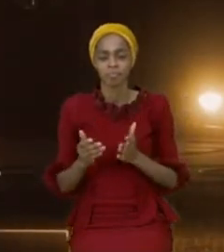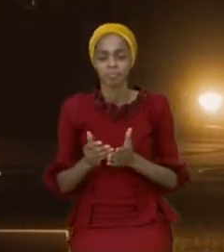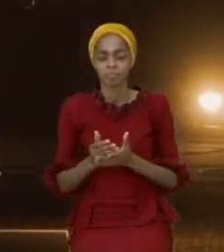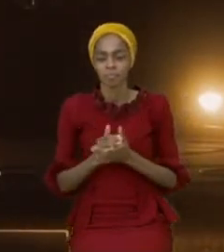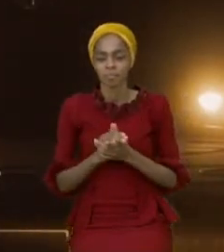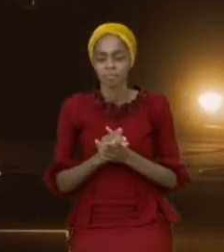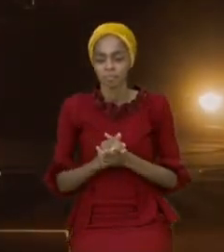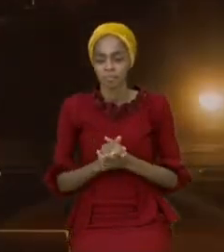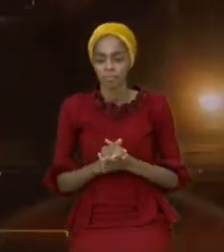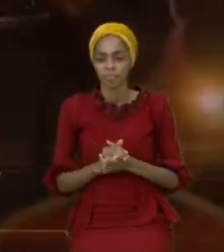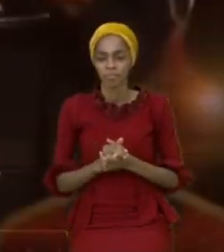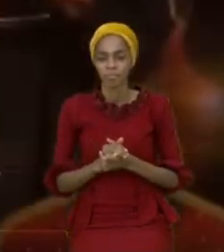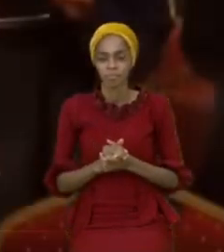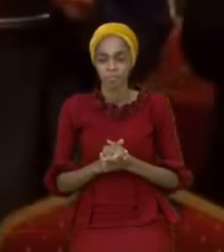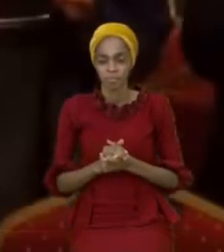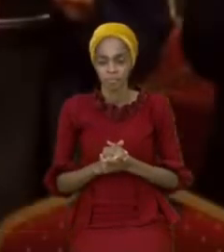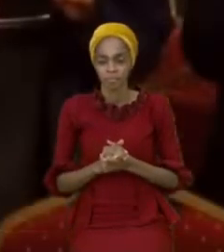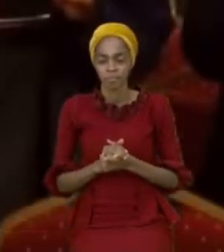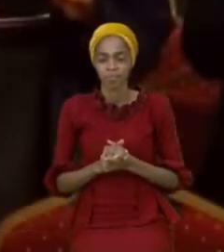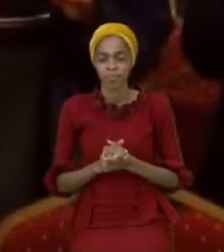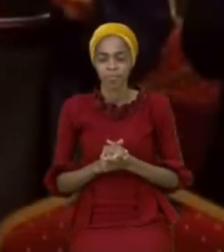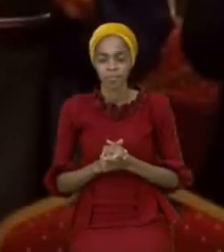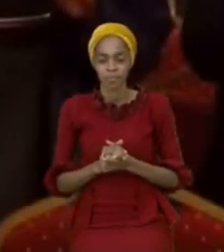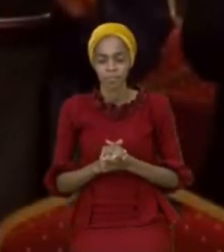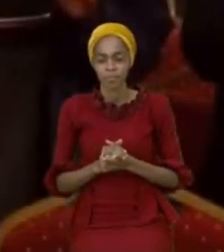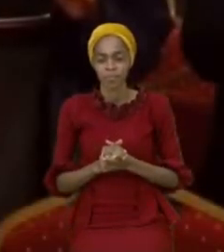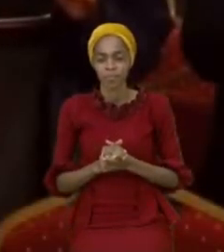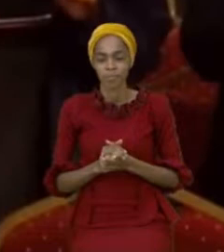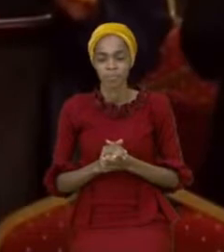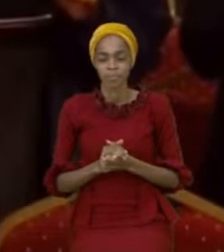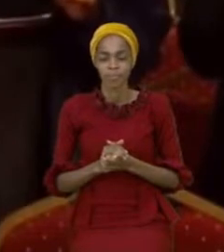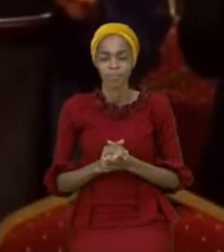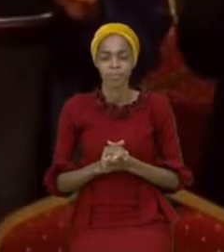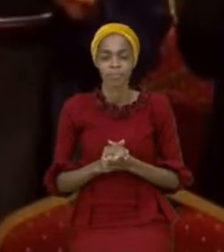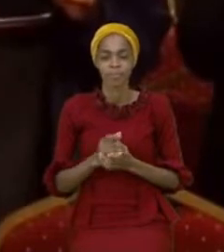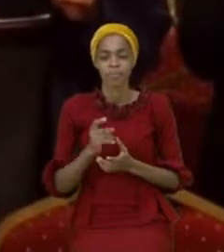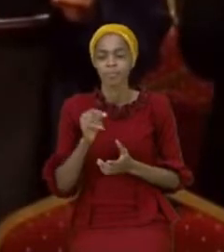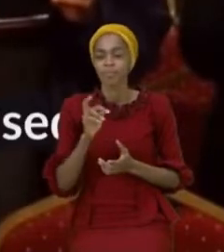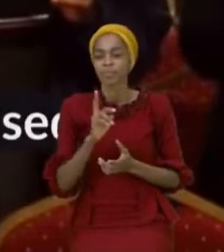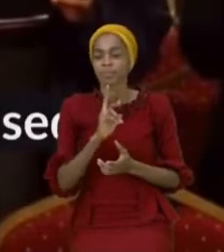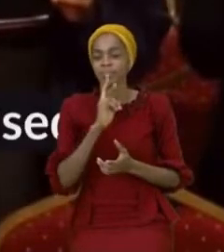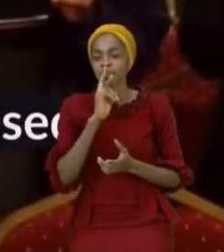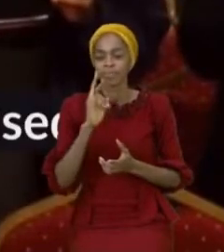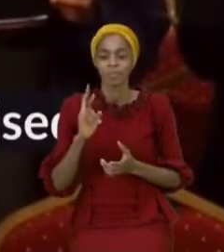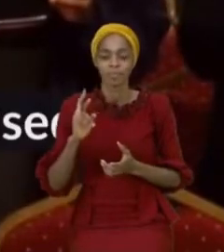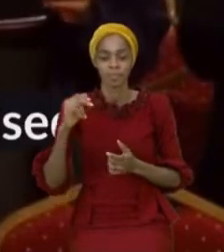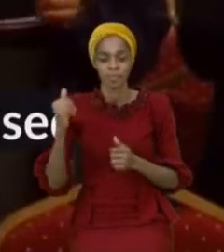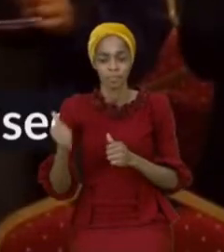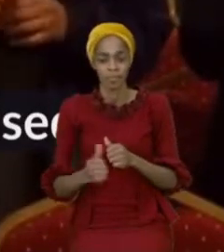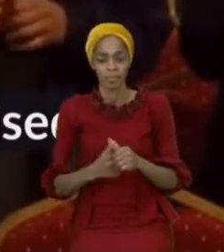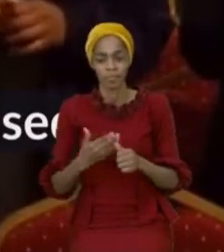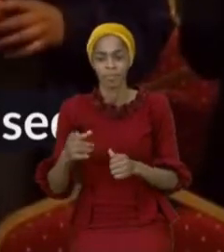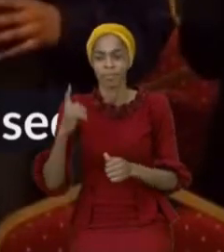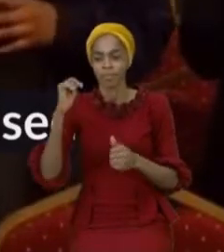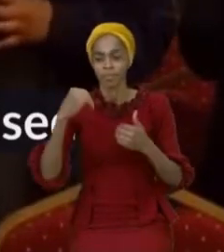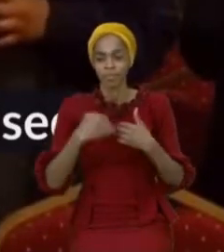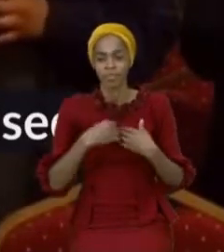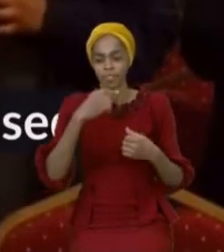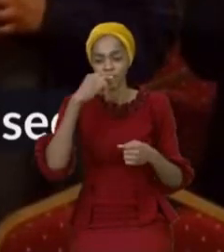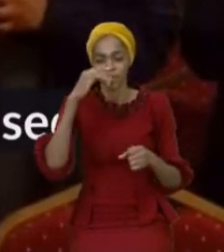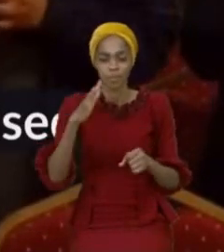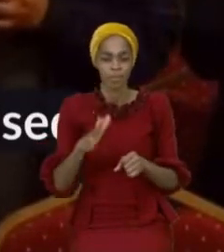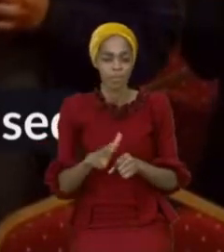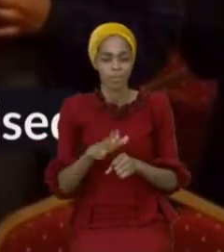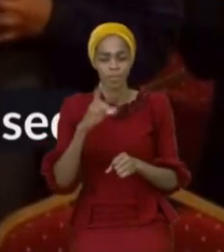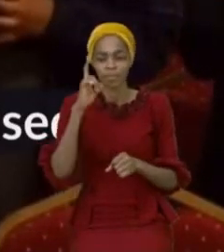Sing, you are everything you've promised. You are everything you've promised.